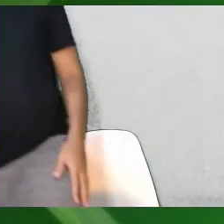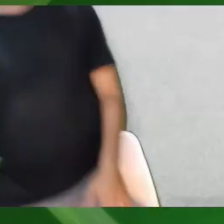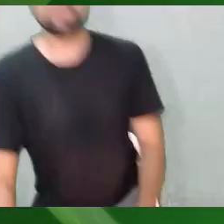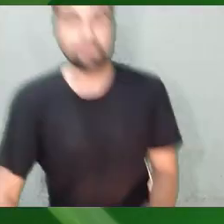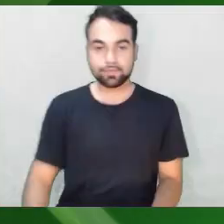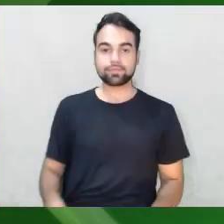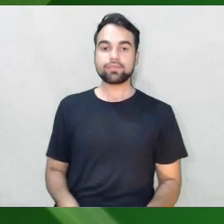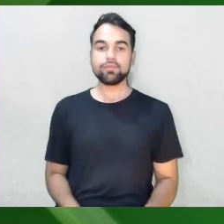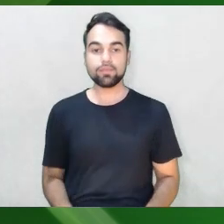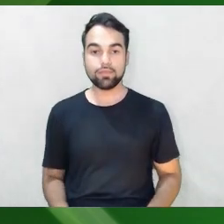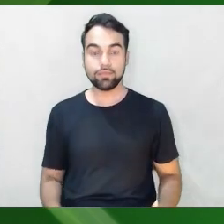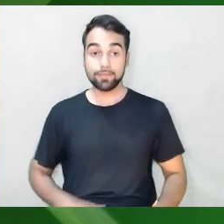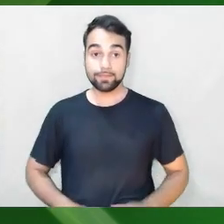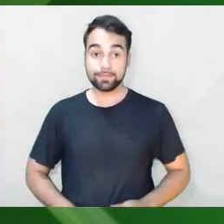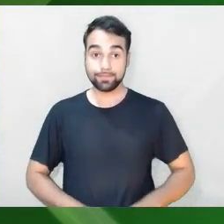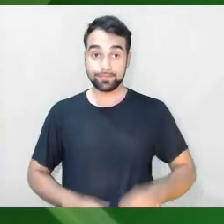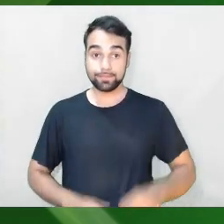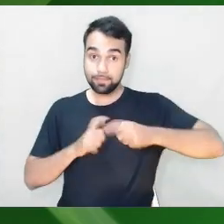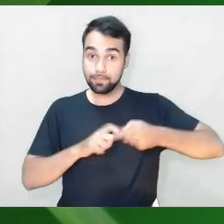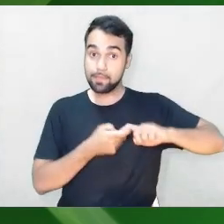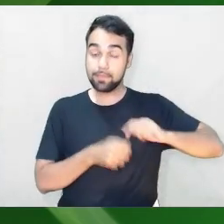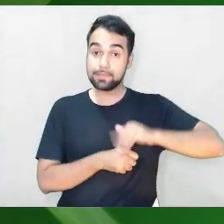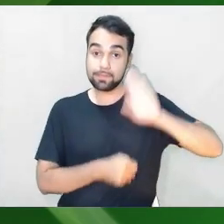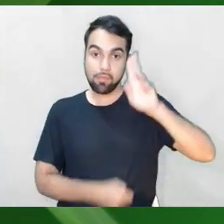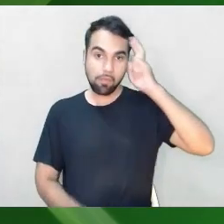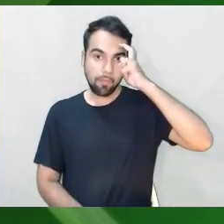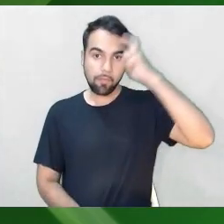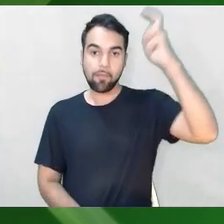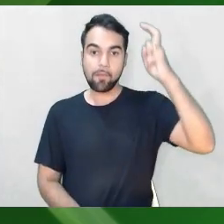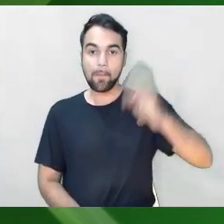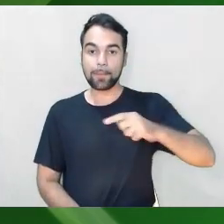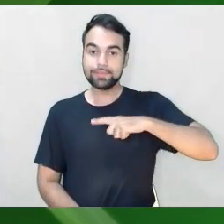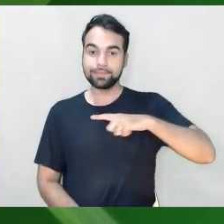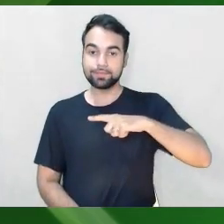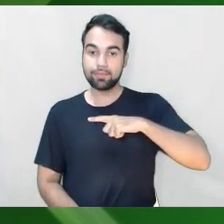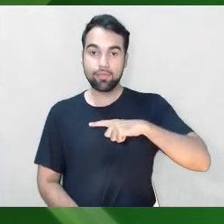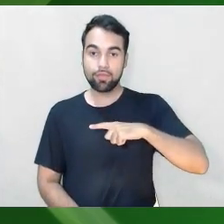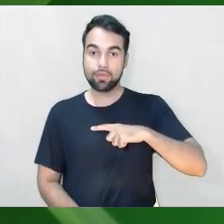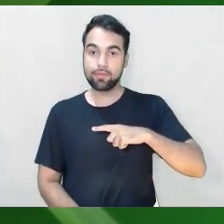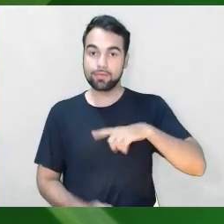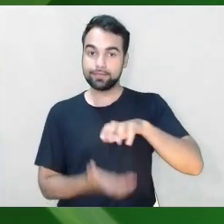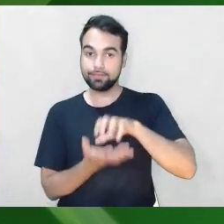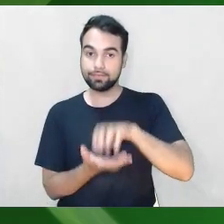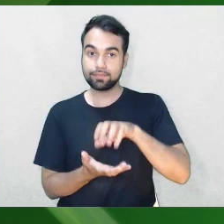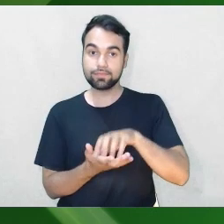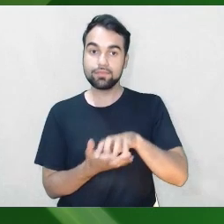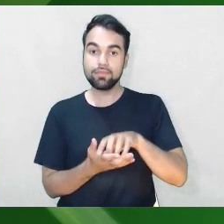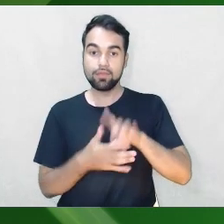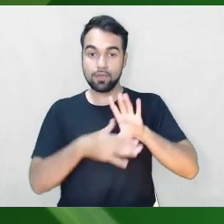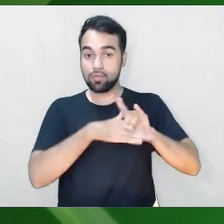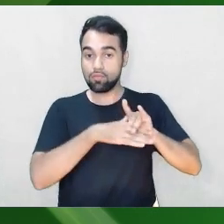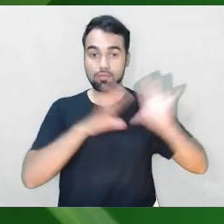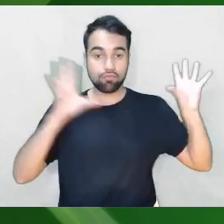that it becomes automation, it becomes more intelligent. So here's an example. I have an agency or a